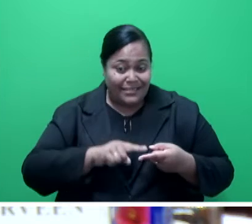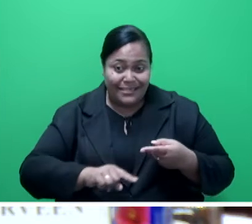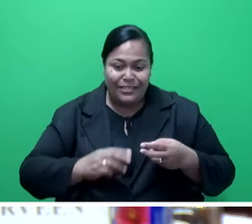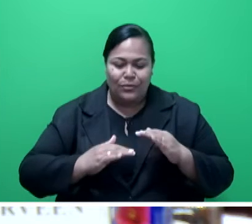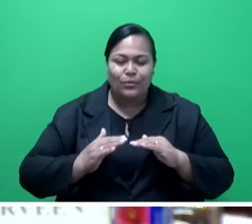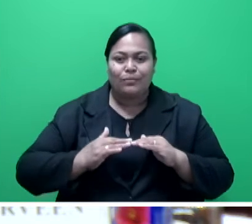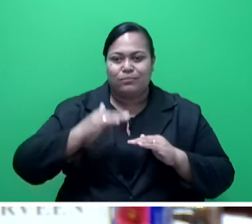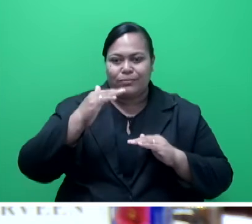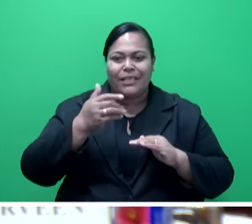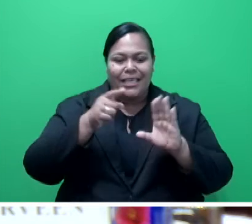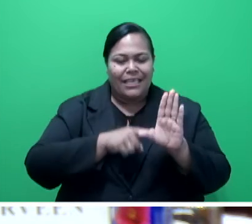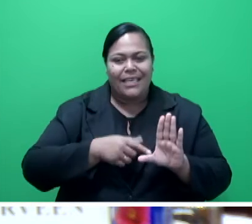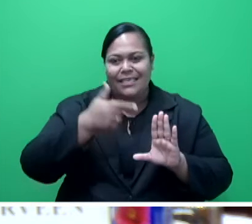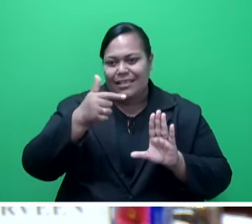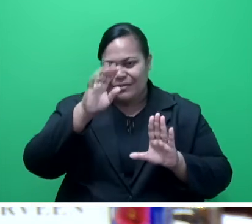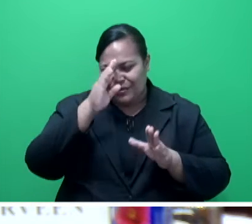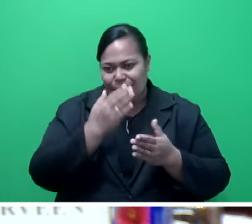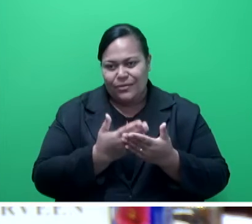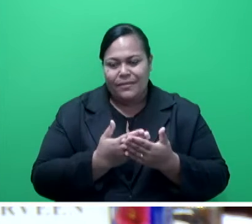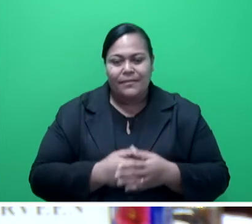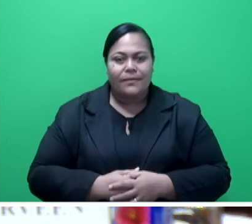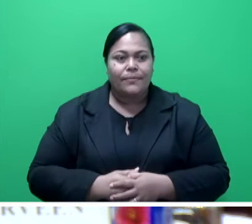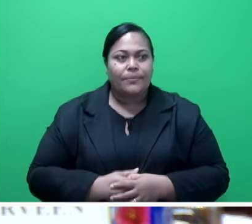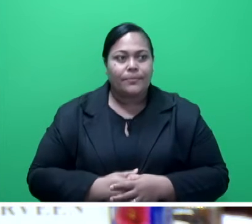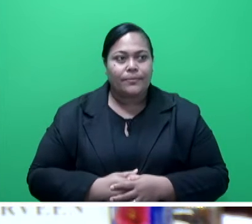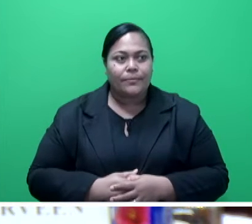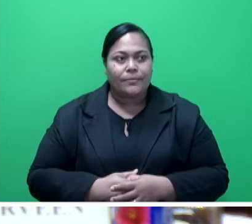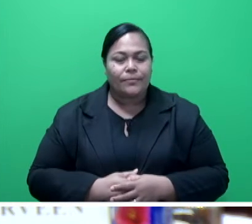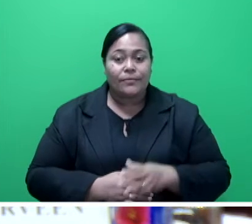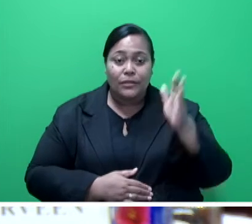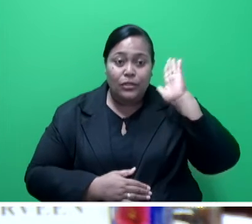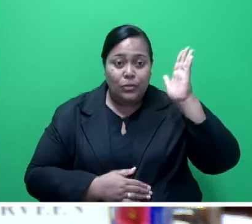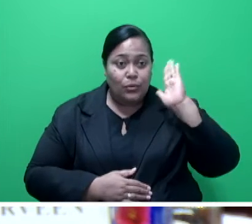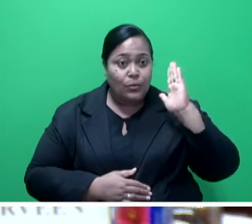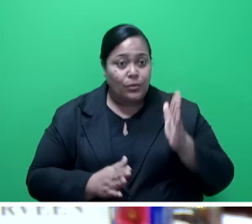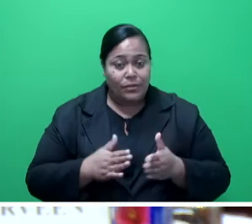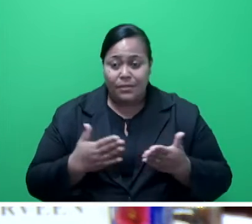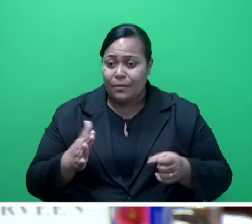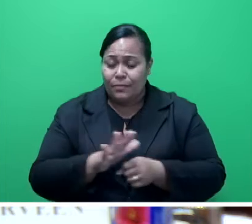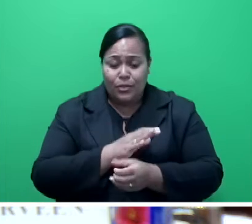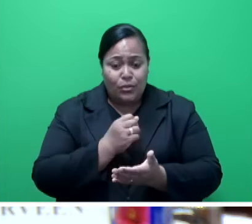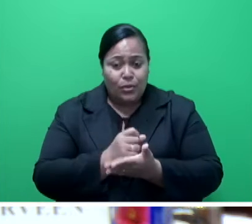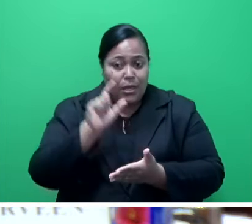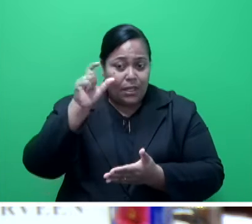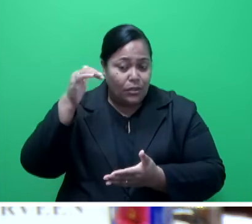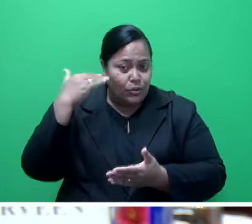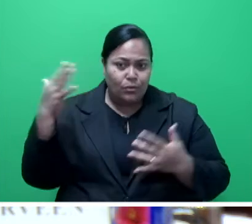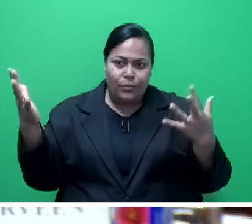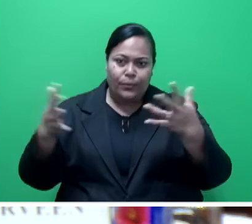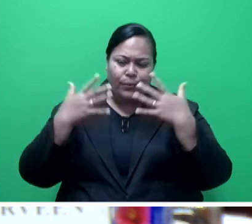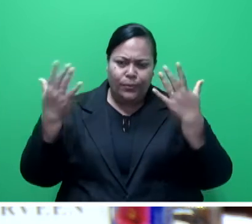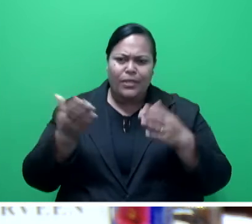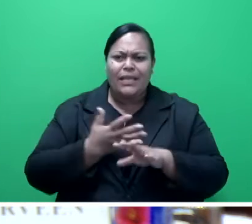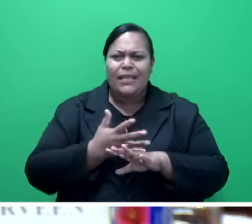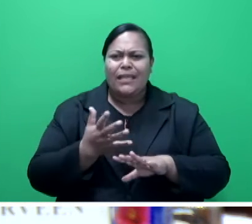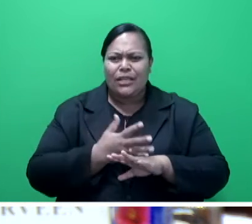up to year 7 students. Schools have ensured that classrooms are well ventilated, new fans were